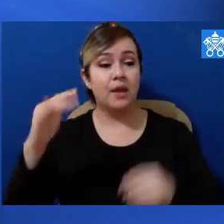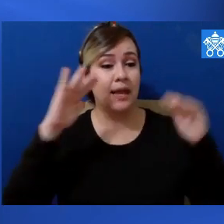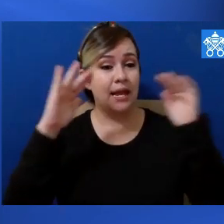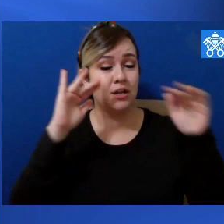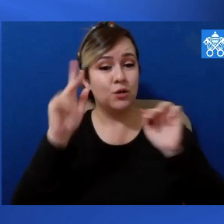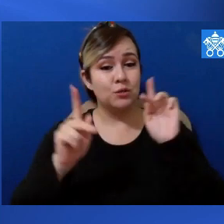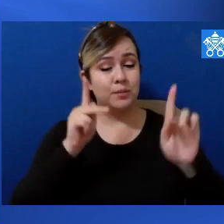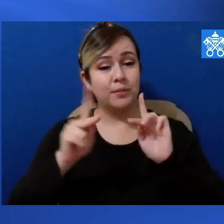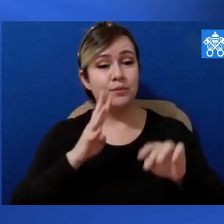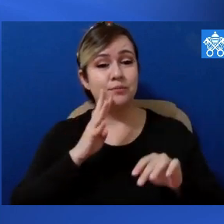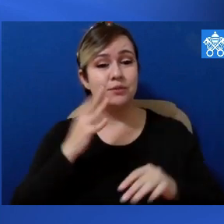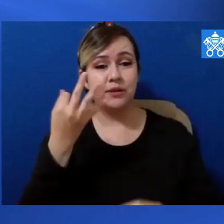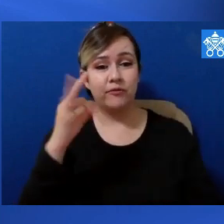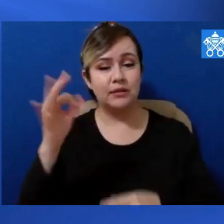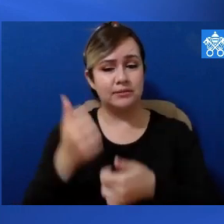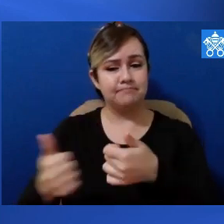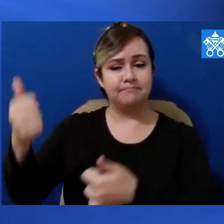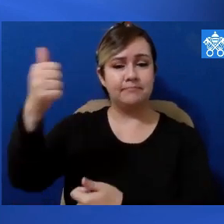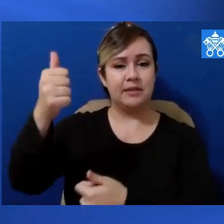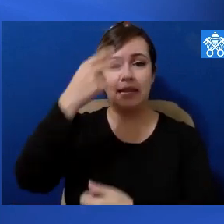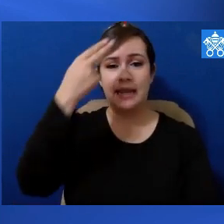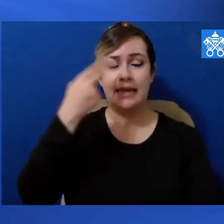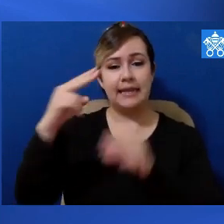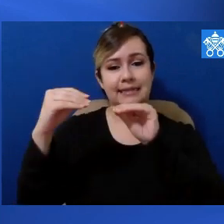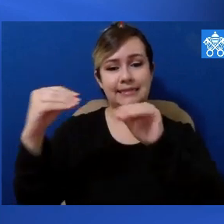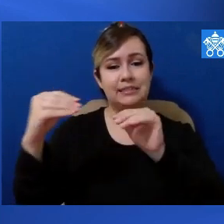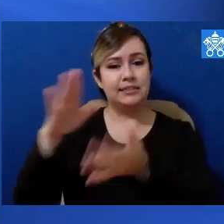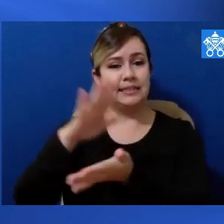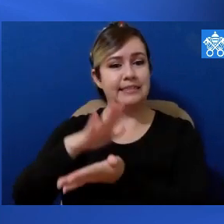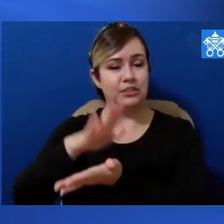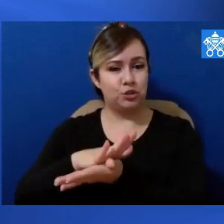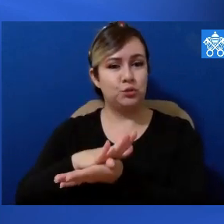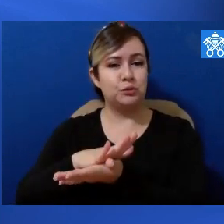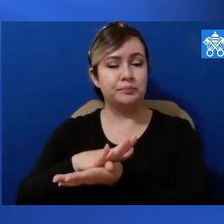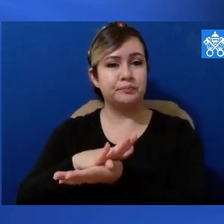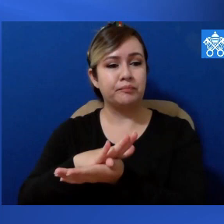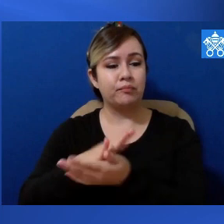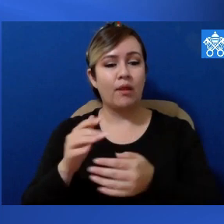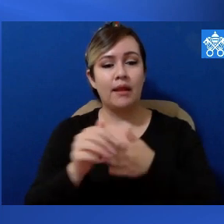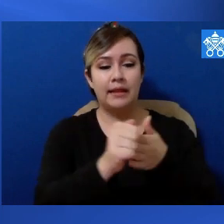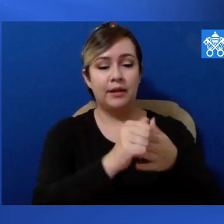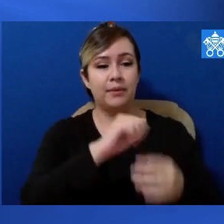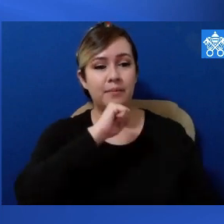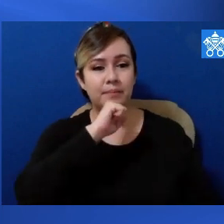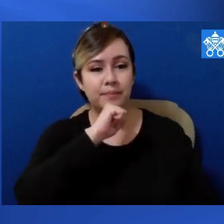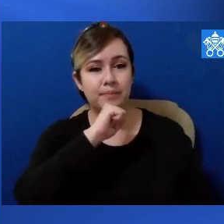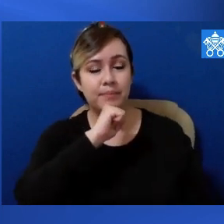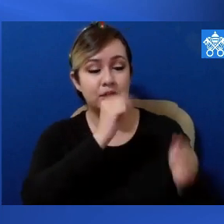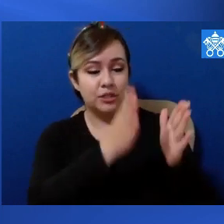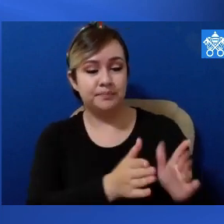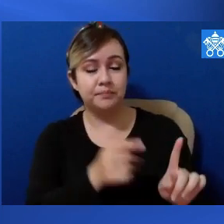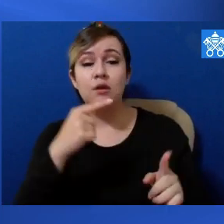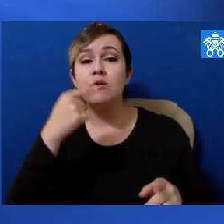the French-speaking pilgrims, in particular the heads of the Catholic Teaching Institute of Pontoise, led here by Bishop Stanislas